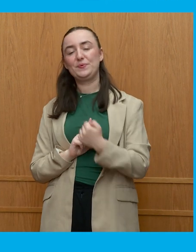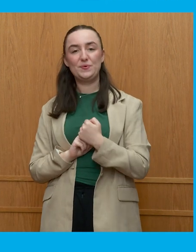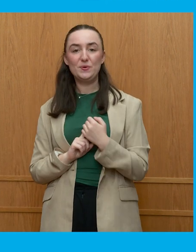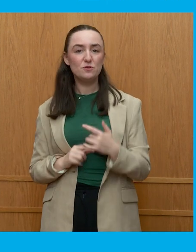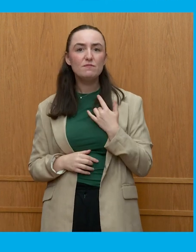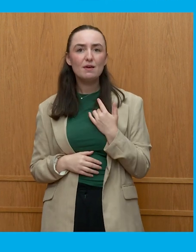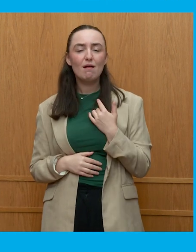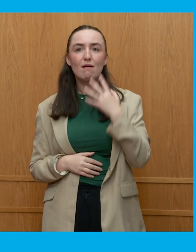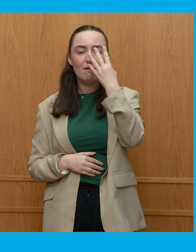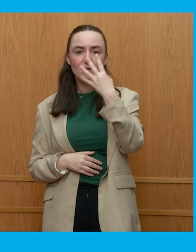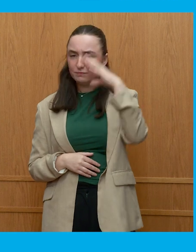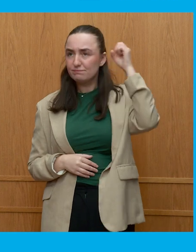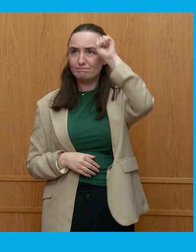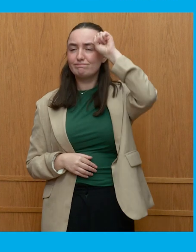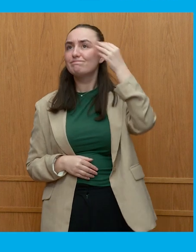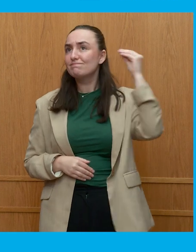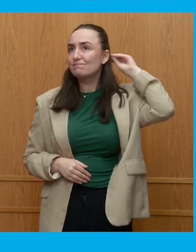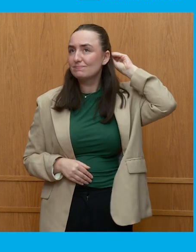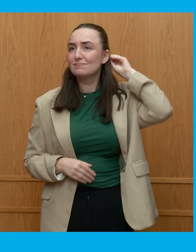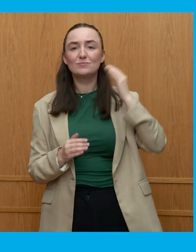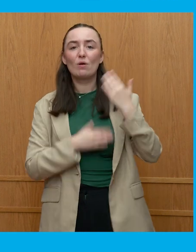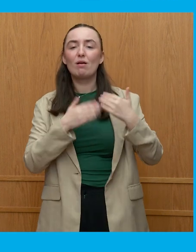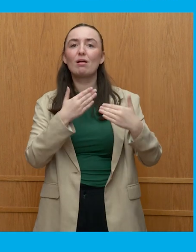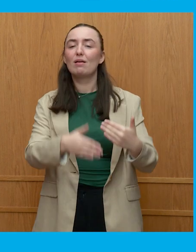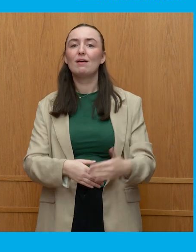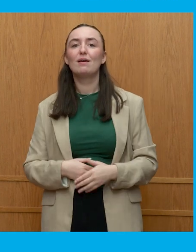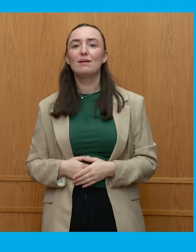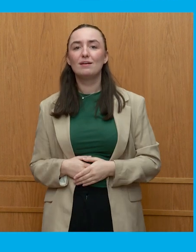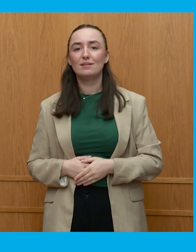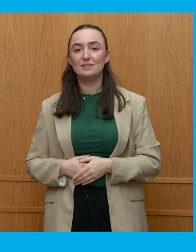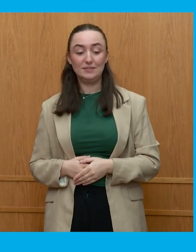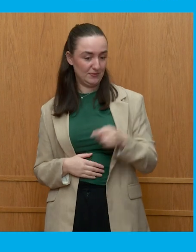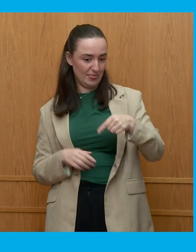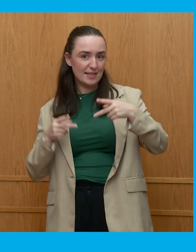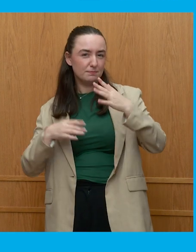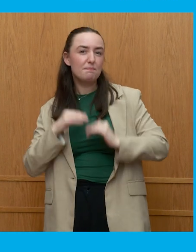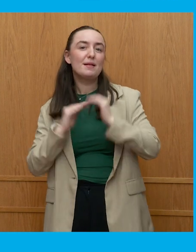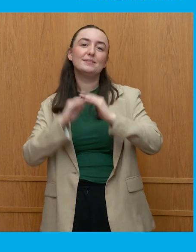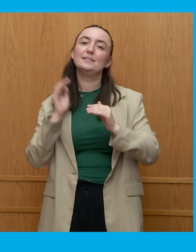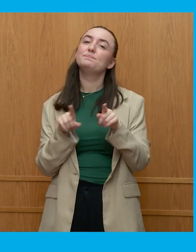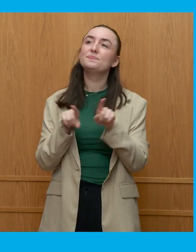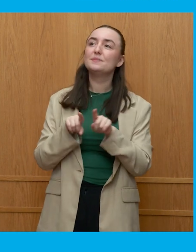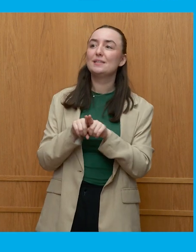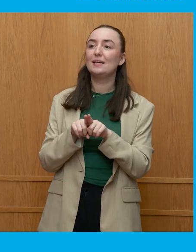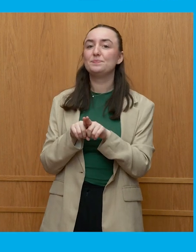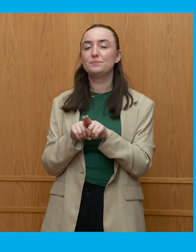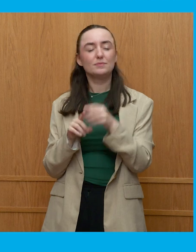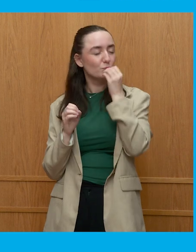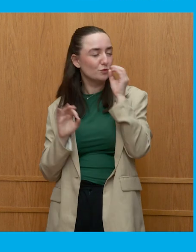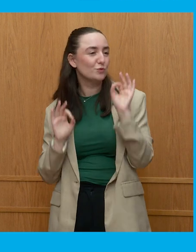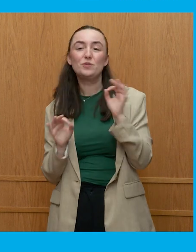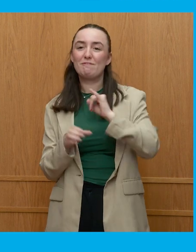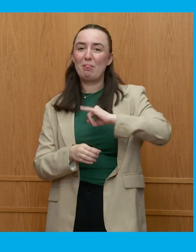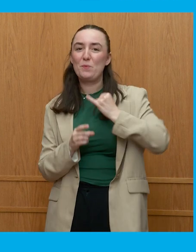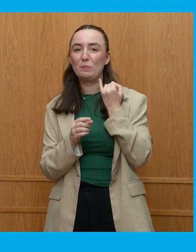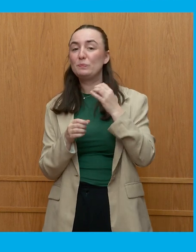skin, and that's the thing. I was saying that in a way, I think that this building is a bit like a fine whiskey. Yeah. I think I was saying that